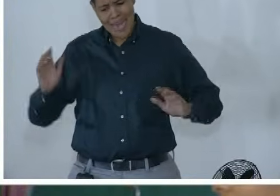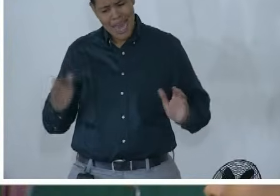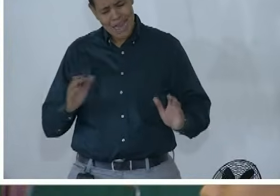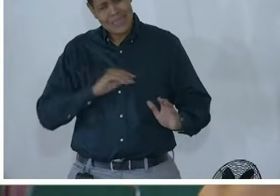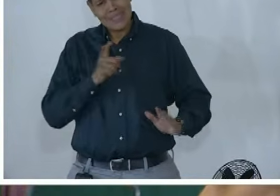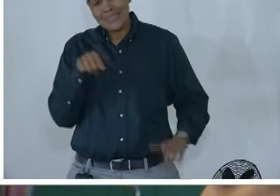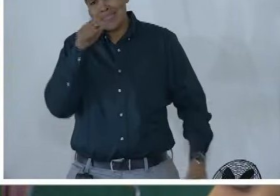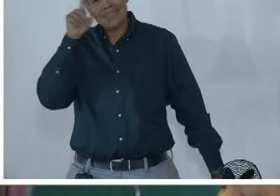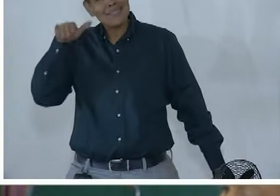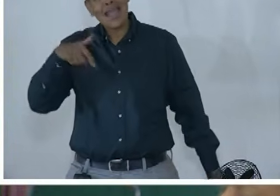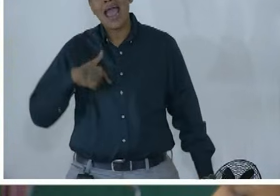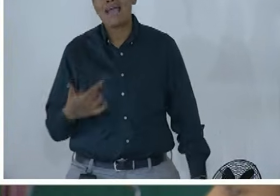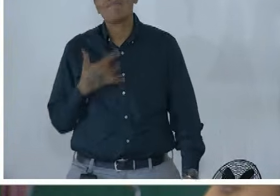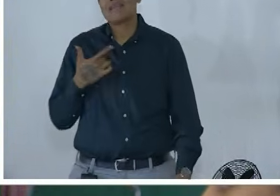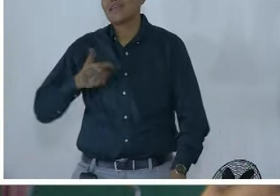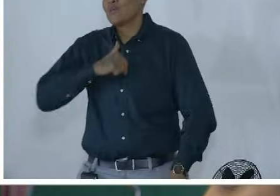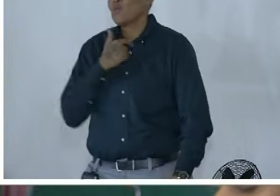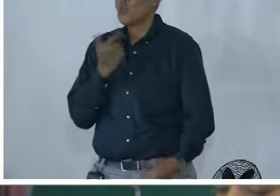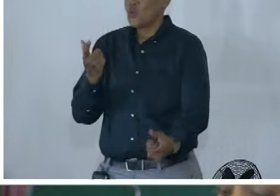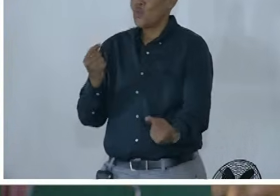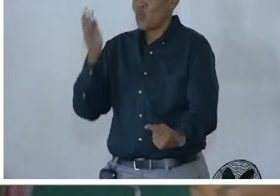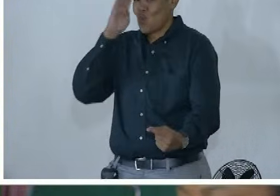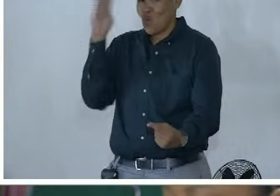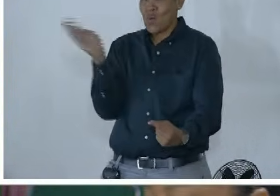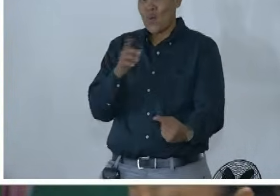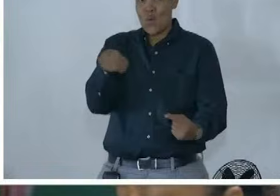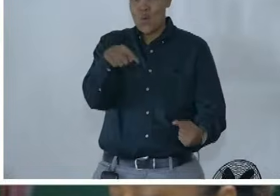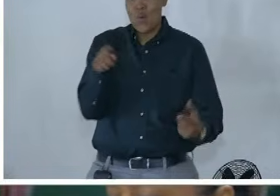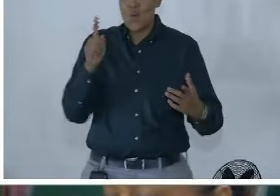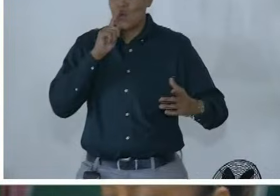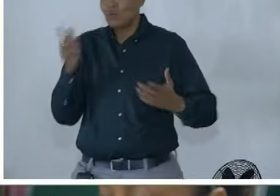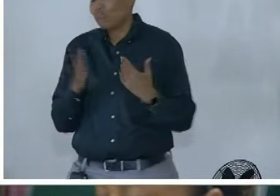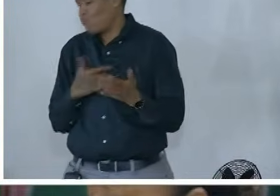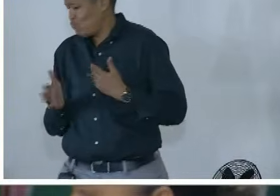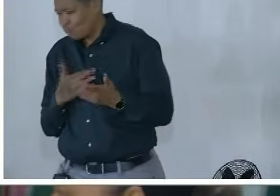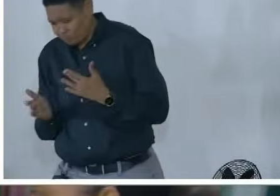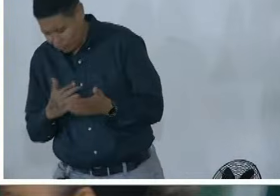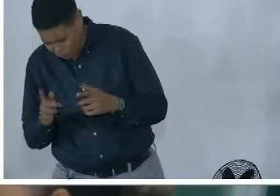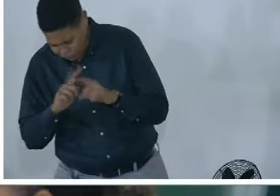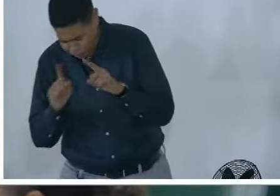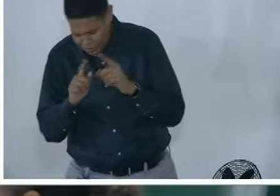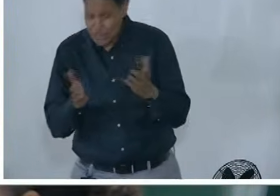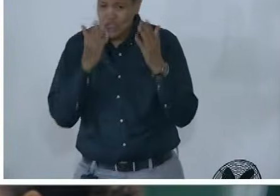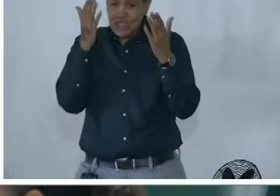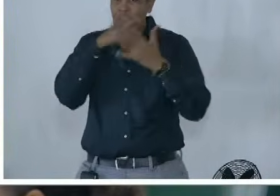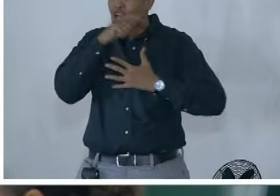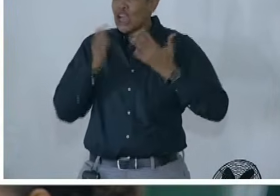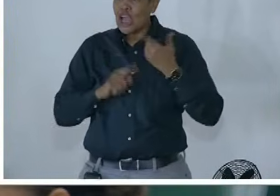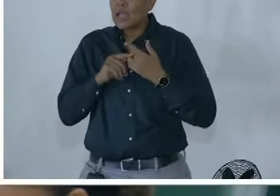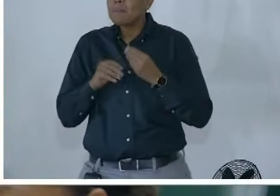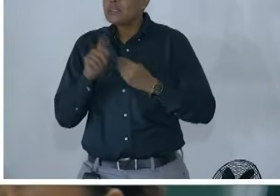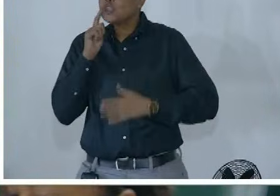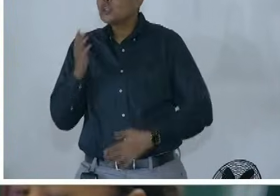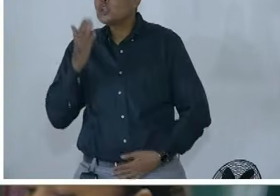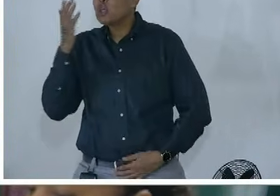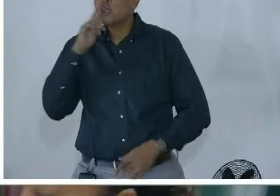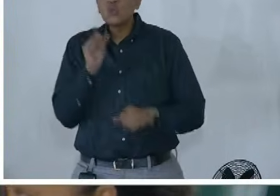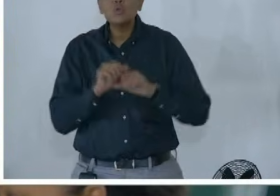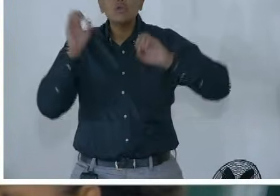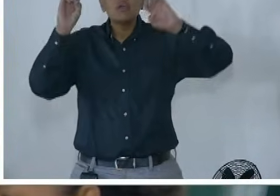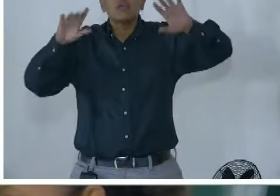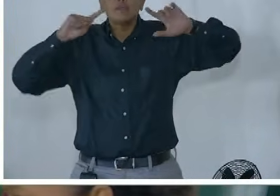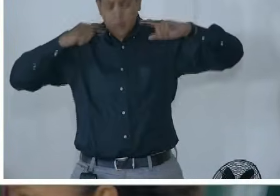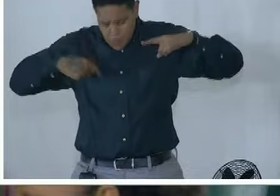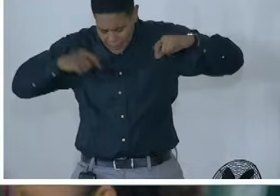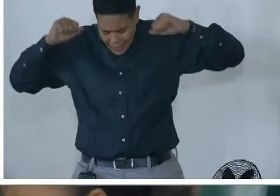us. I feel that we do, all of us, despite the various suggestions, and there are suggestions that are made that we